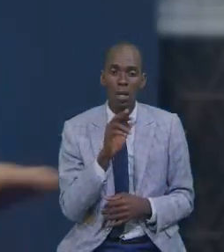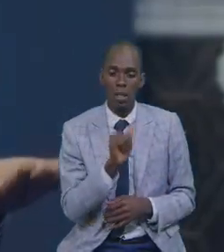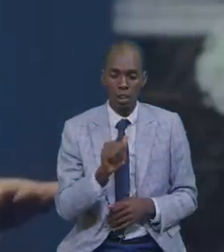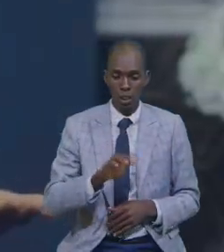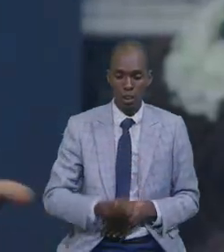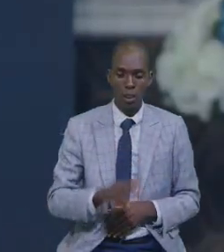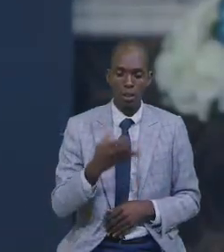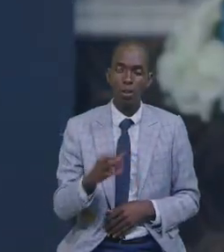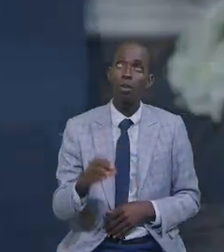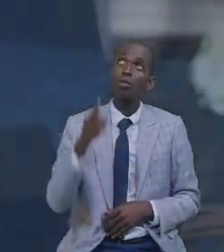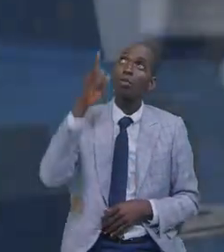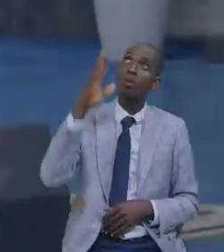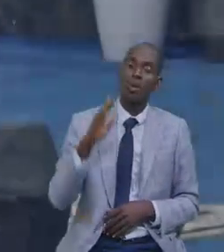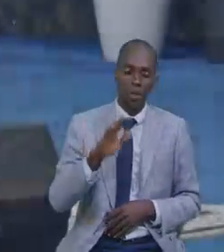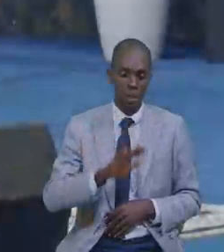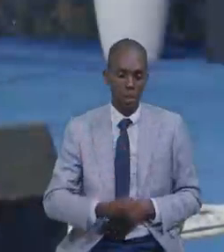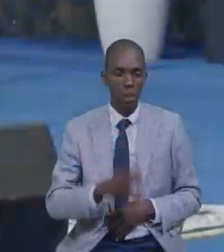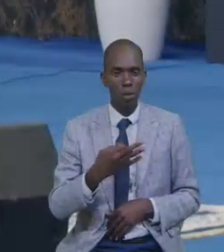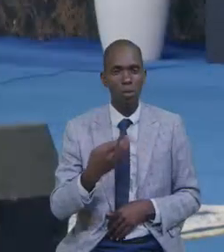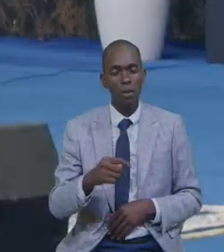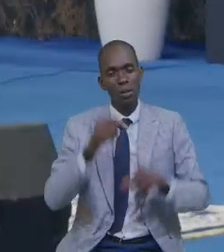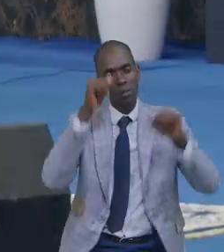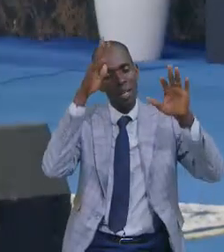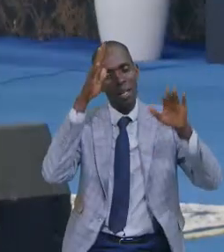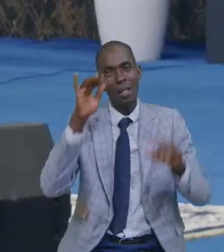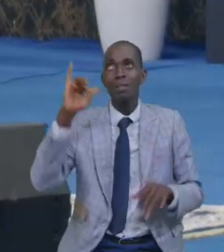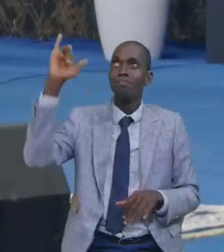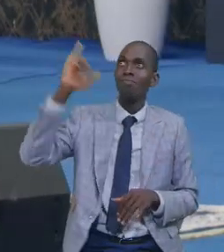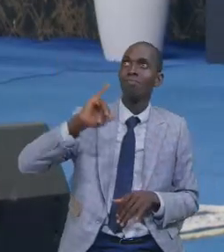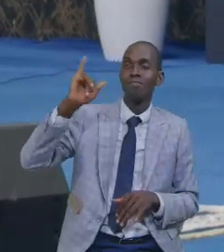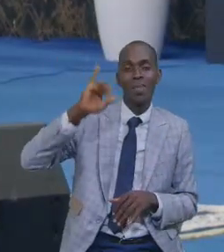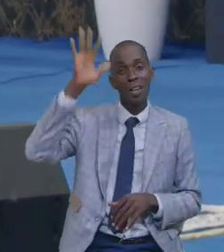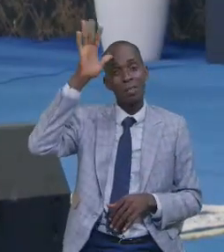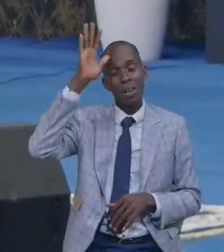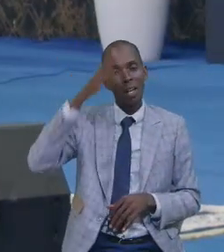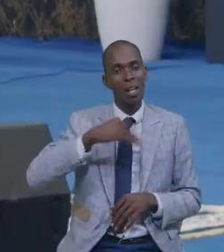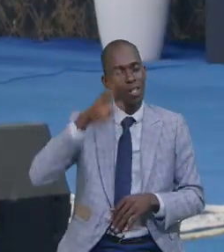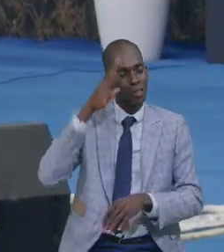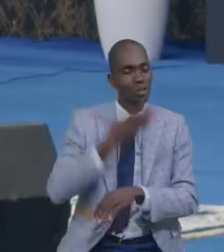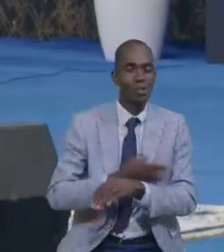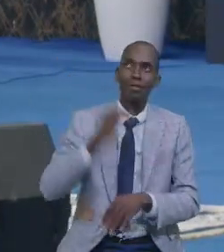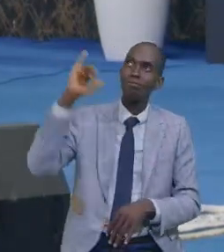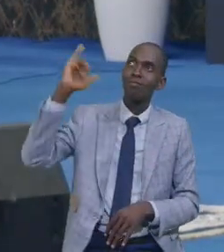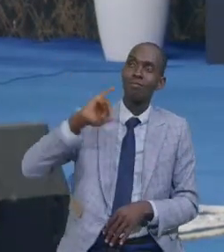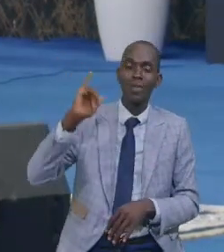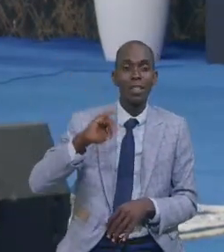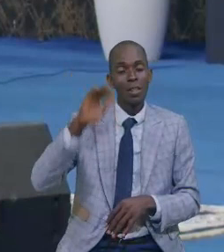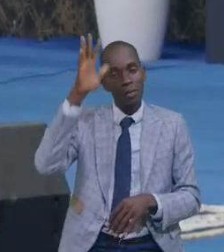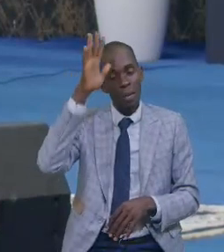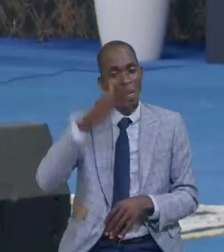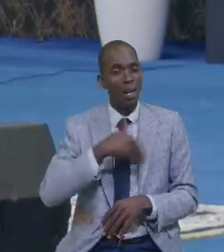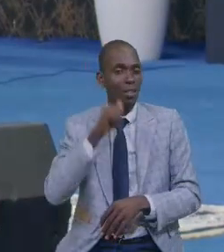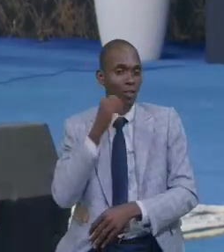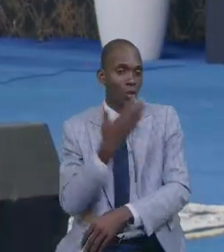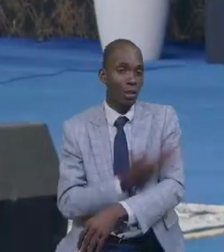you too now, like father, like son, like father, like daughter, he, your father,